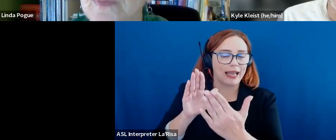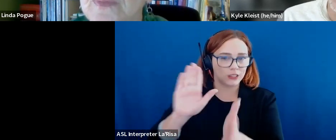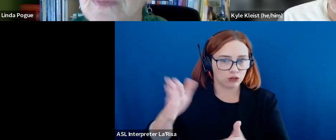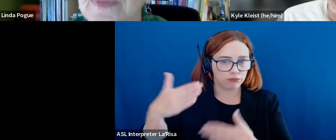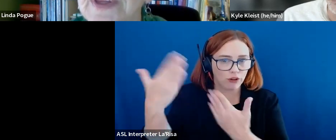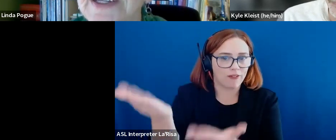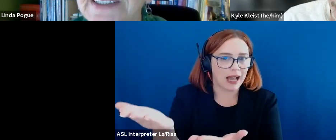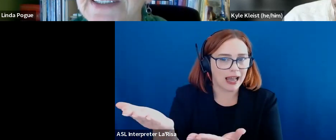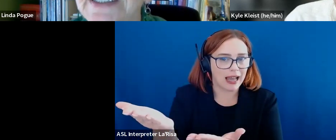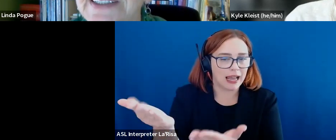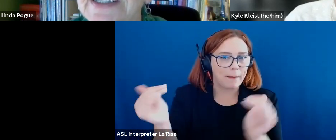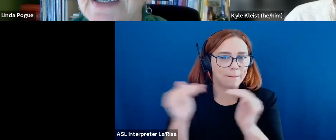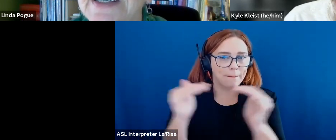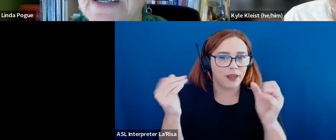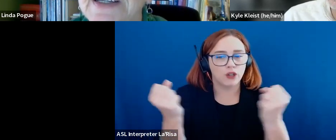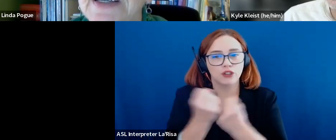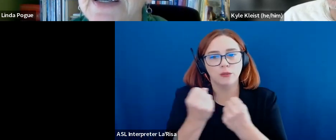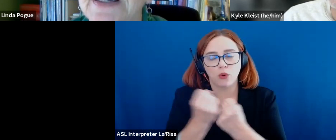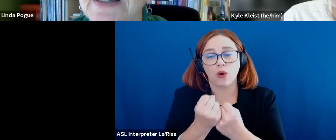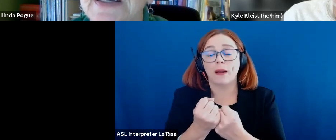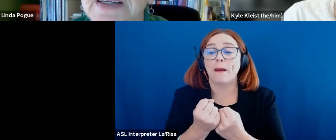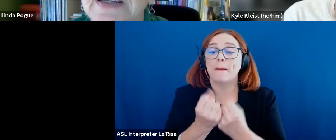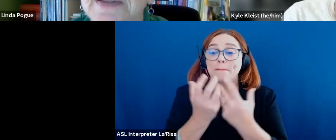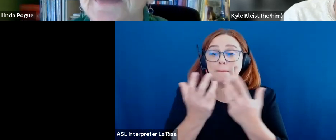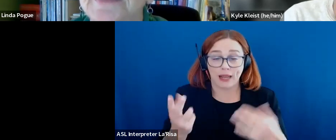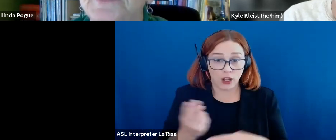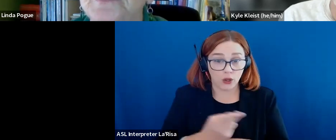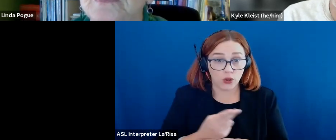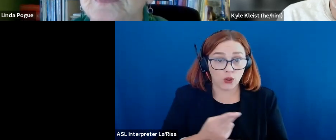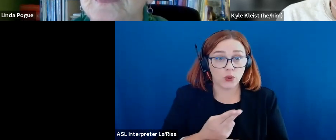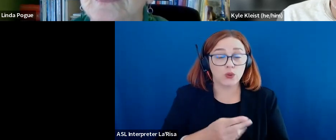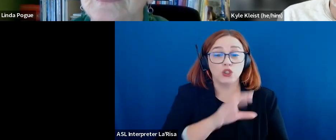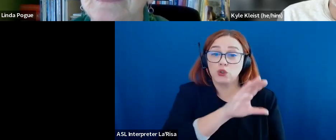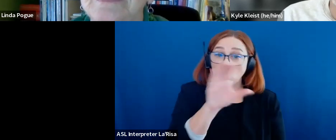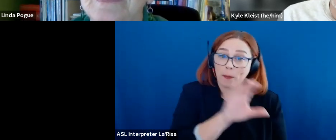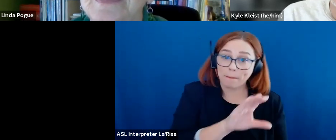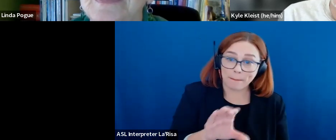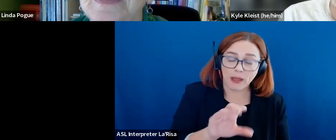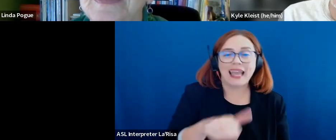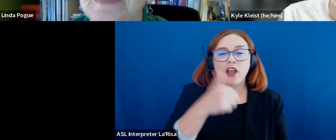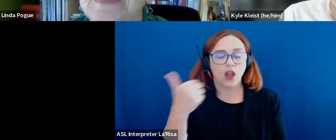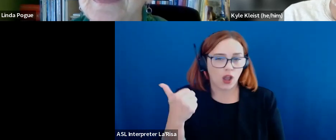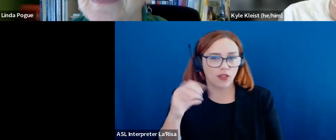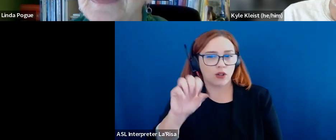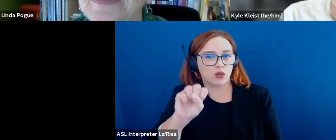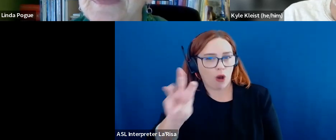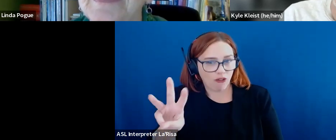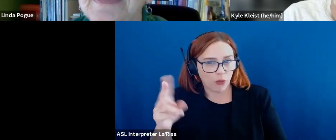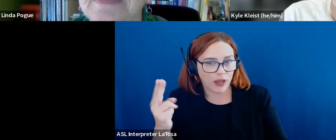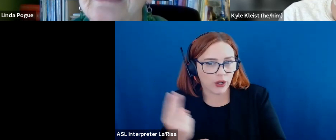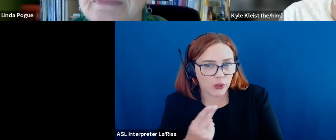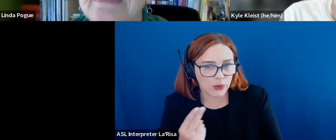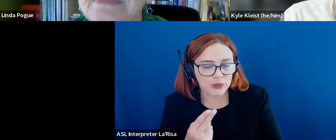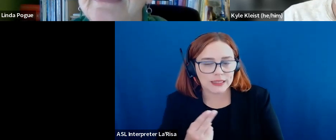to doing a lot of group stuff using Zoom and other platforms. I mean, it's just great to hear that it's being done and